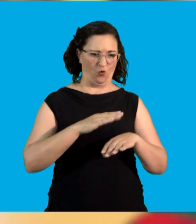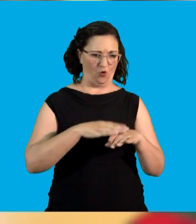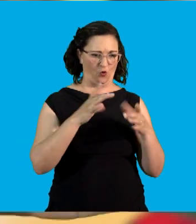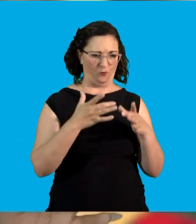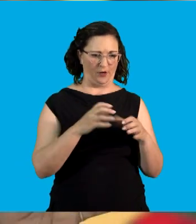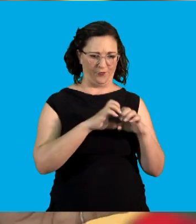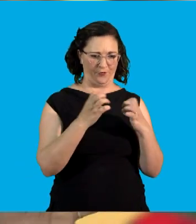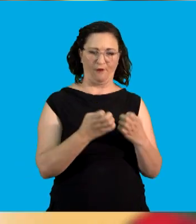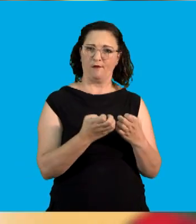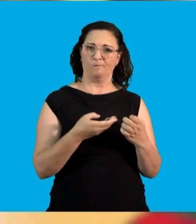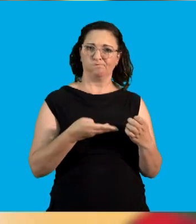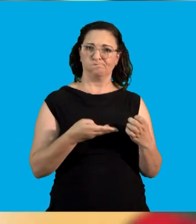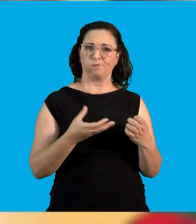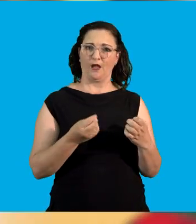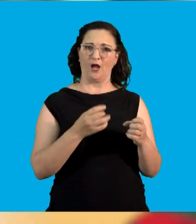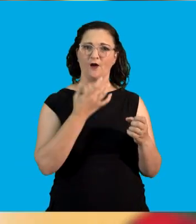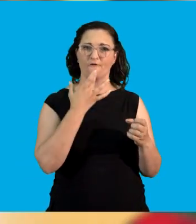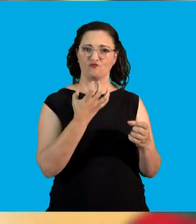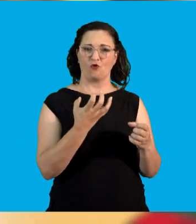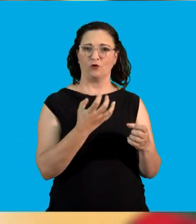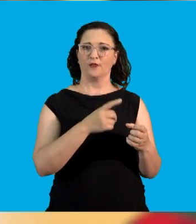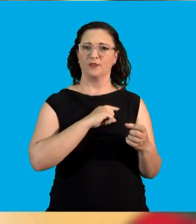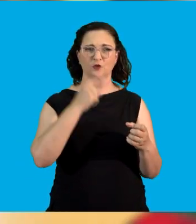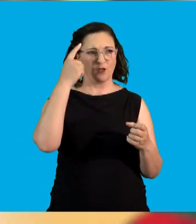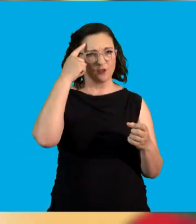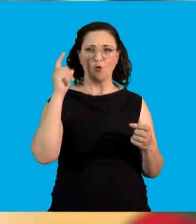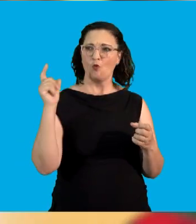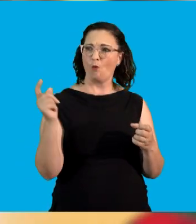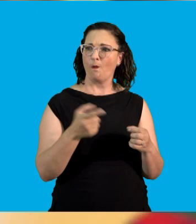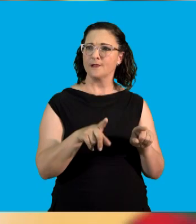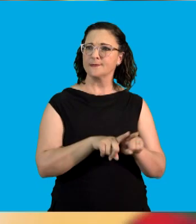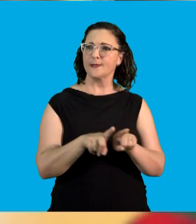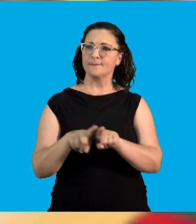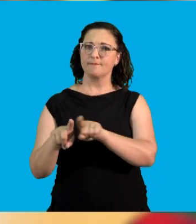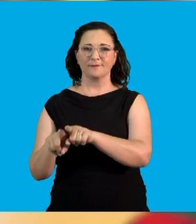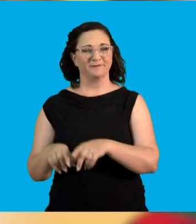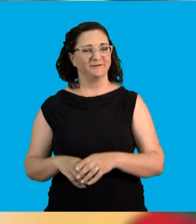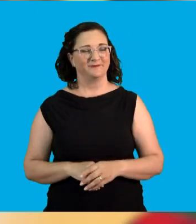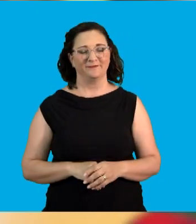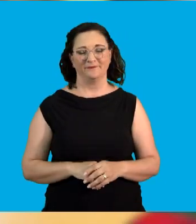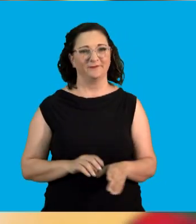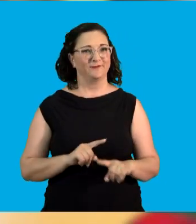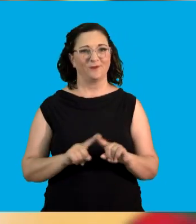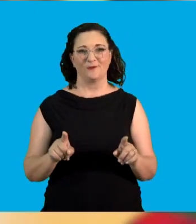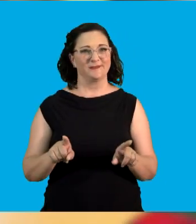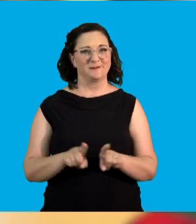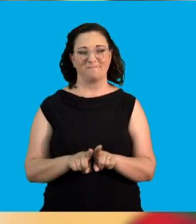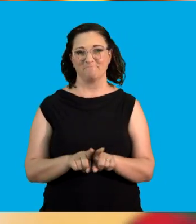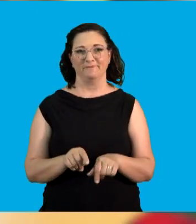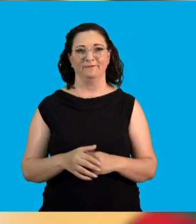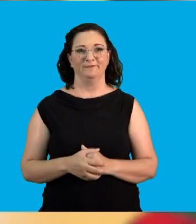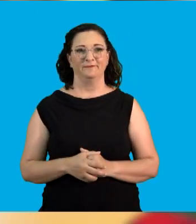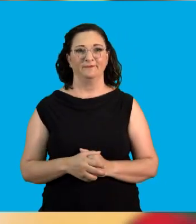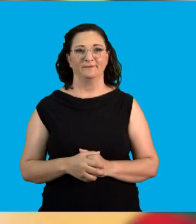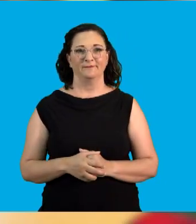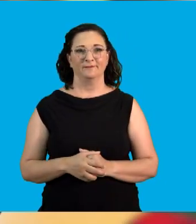living in planet Earth, and because planet Earth is a rocky planet, you would think that all of the other 8 planets, they're also rocky planets, but